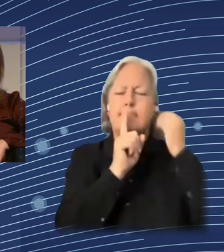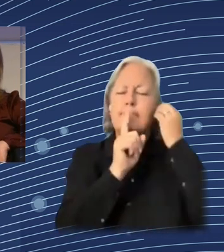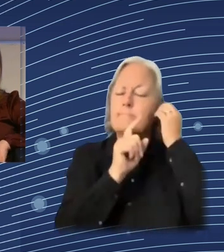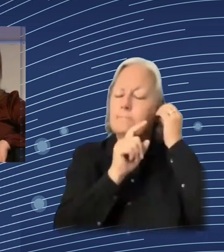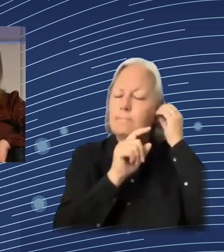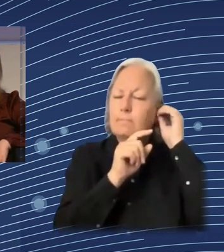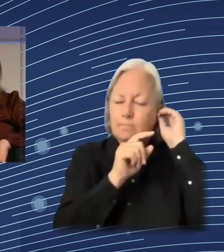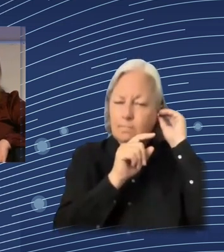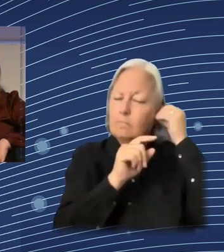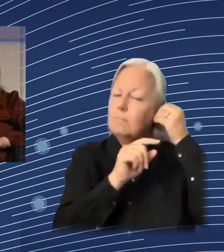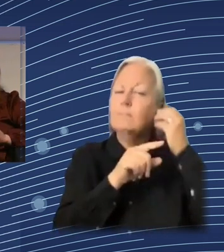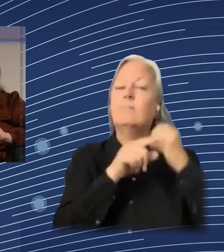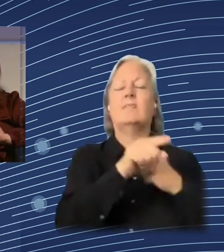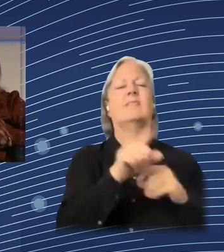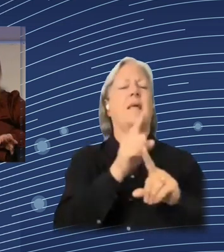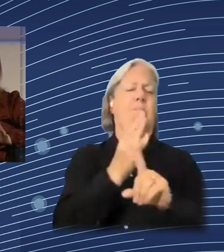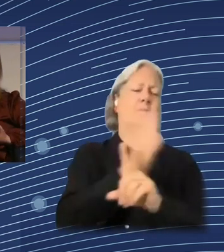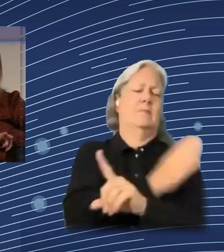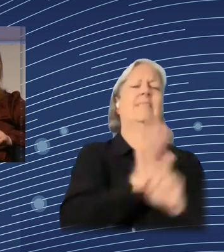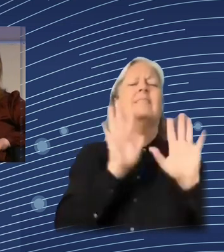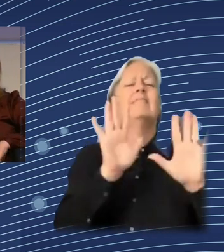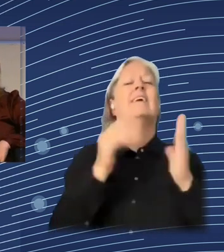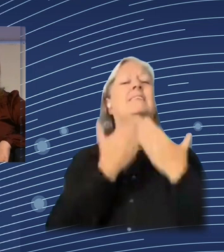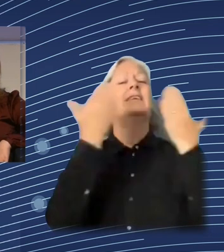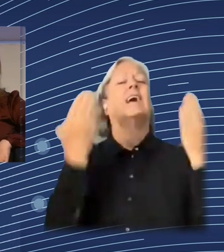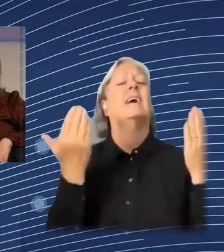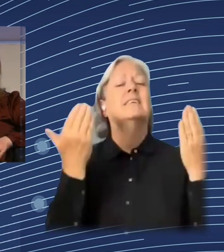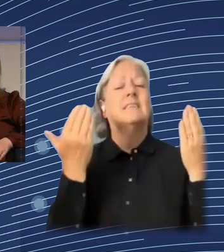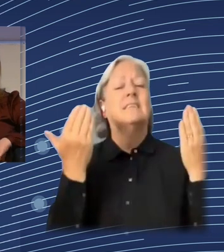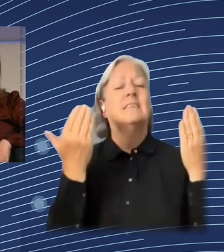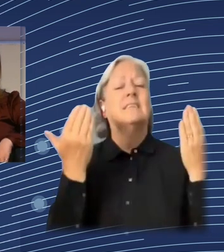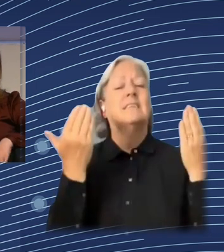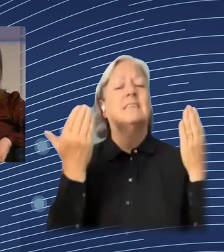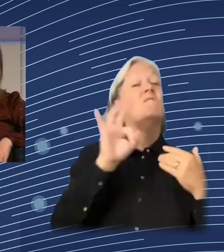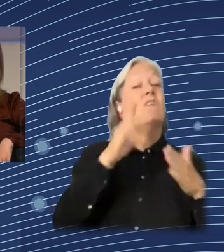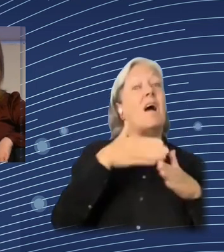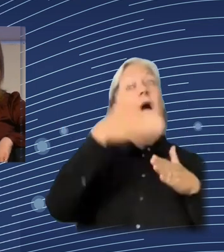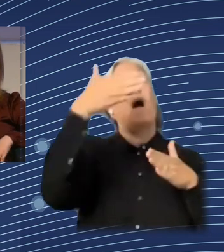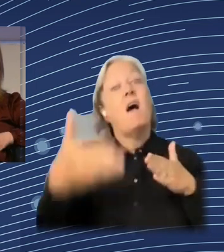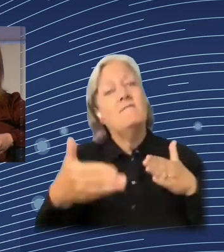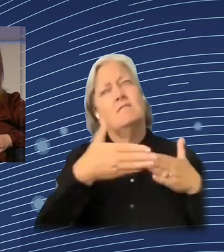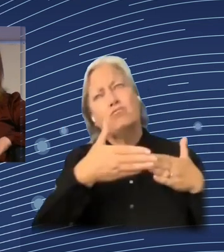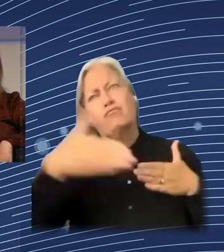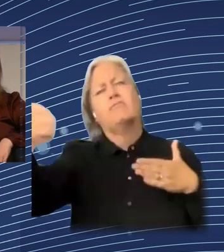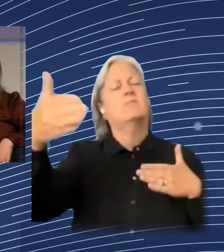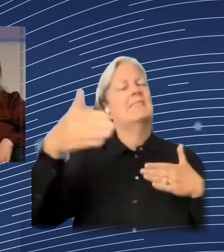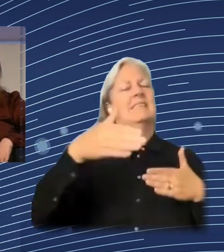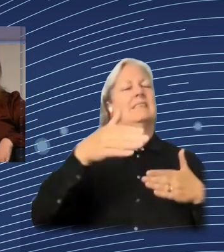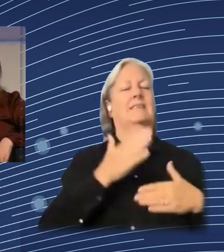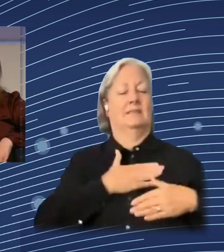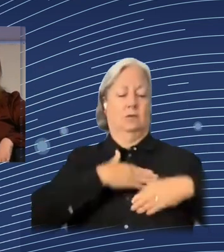days. So longer than that was out of it, because that was our research topic. But we also knew